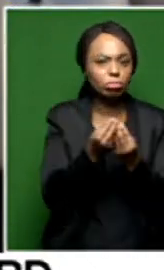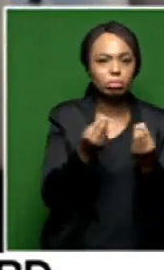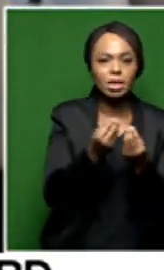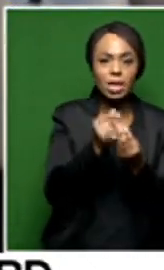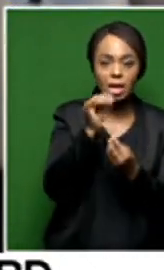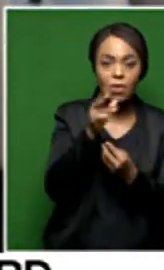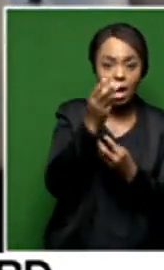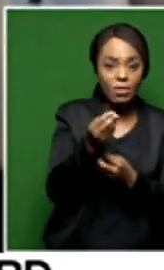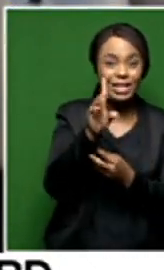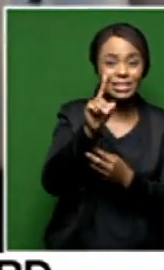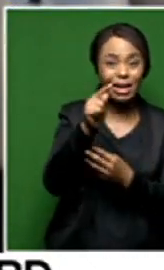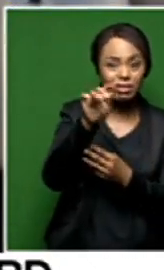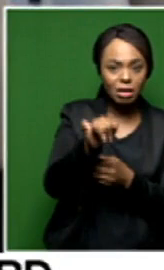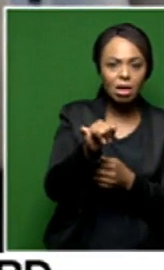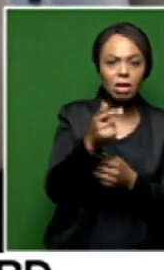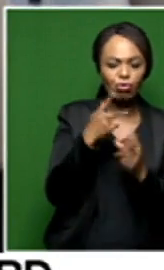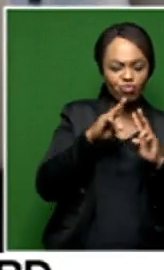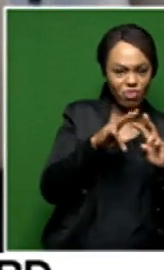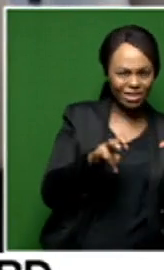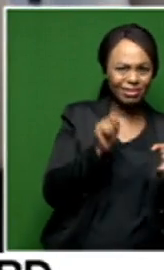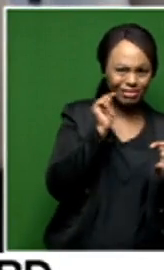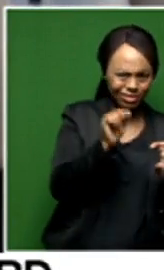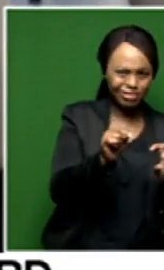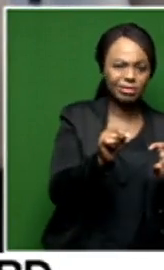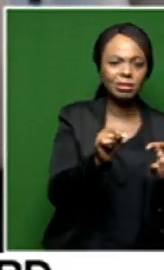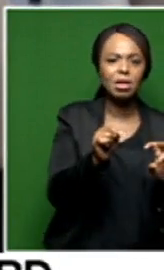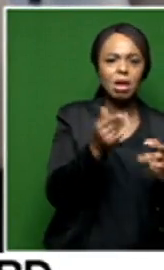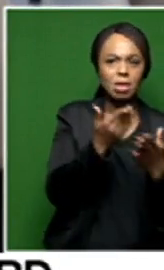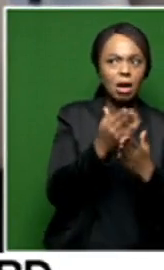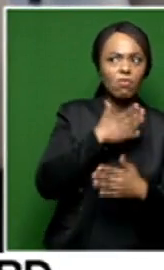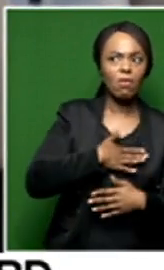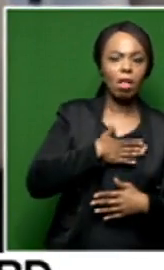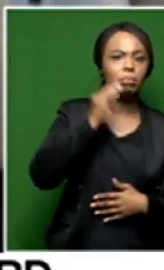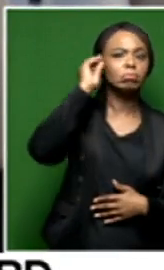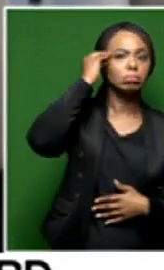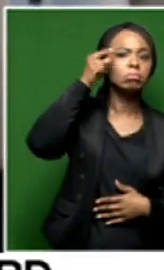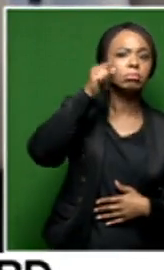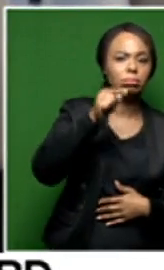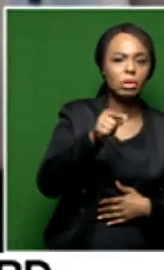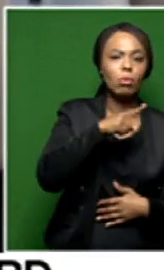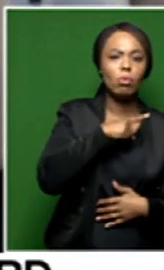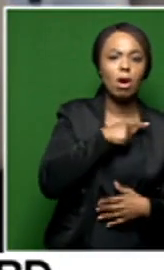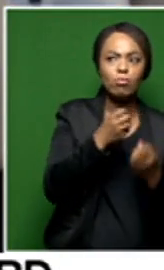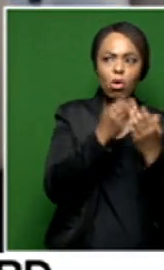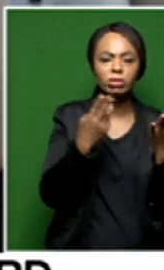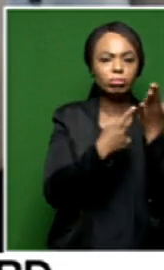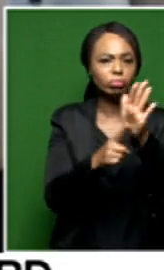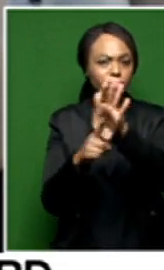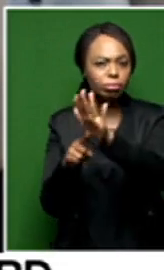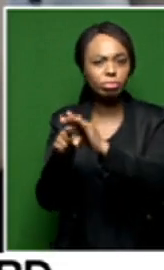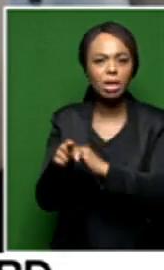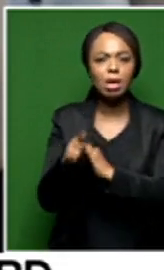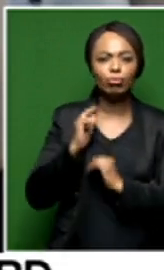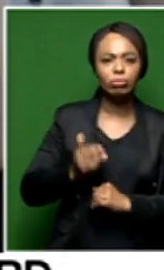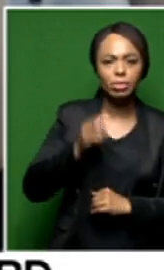you be interested in researching it and trying to look at the way various genders are represented across, specifically across